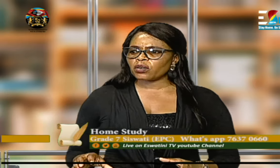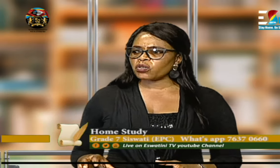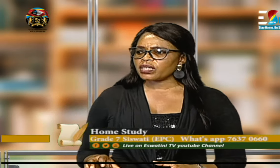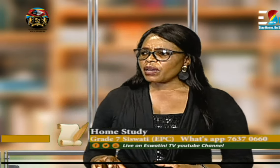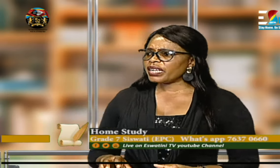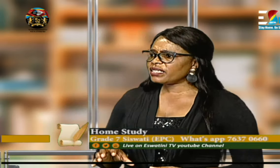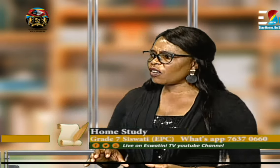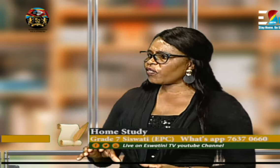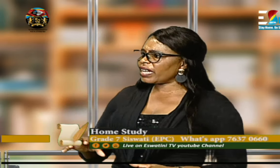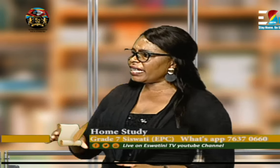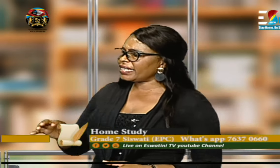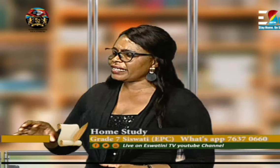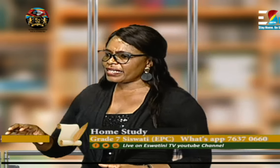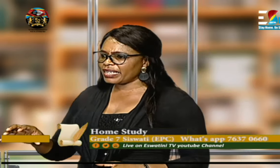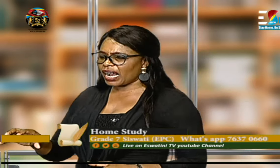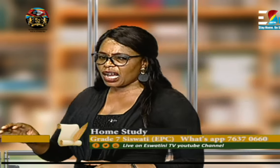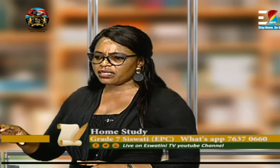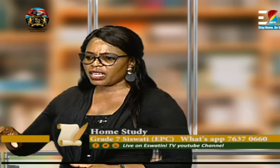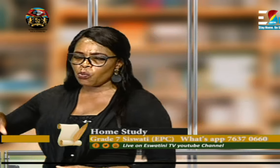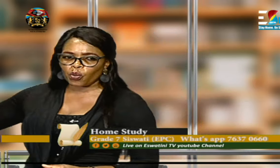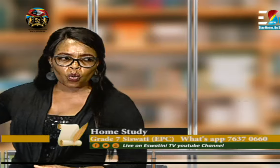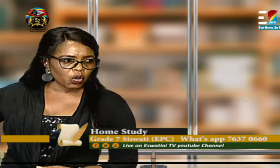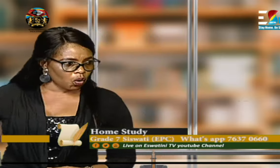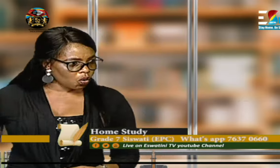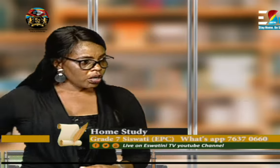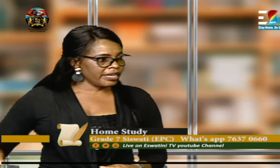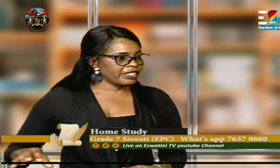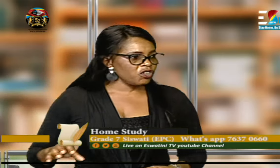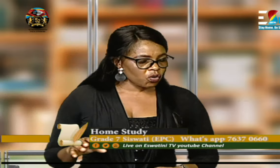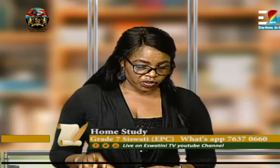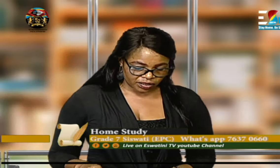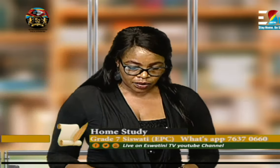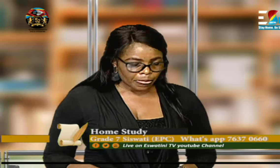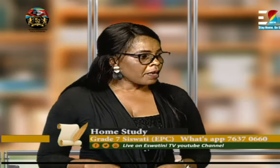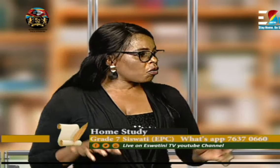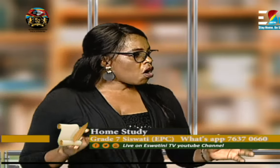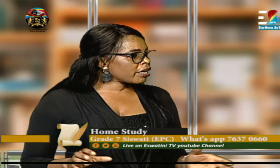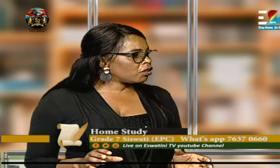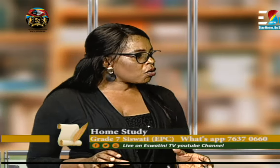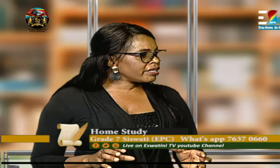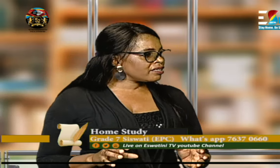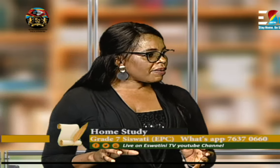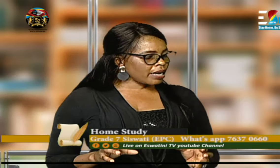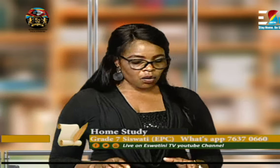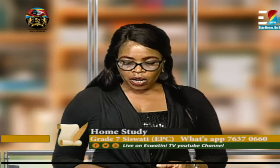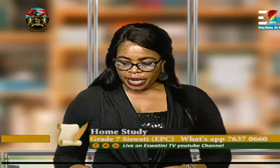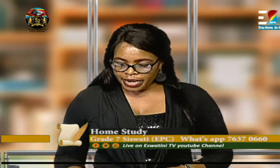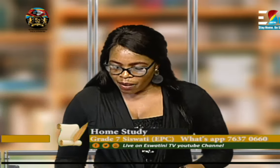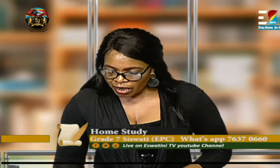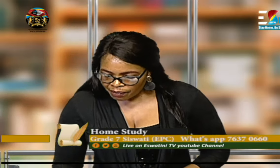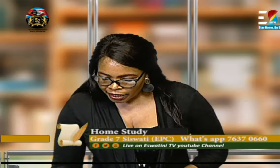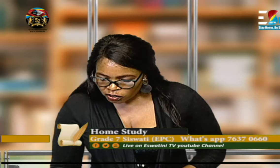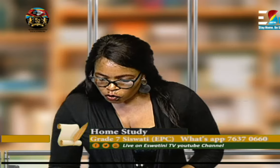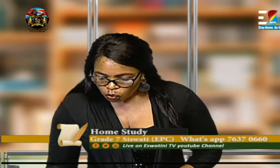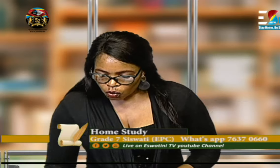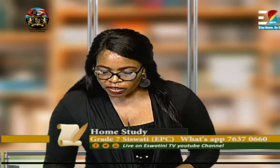utawukhuluma ngokuthi ngasi nangifika ehlathini ngakhanza libulo letinyosi konke lokho kwenta indzaba yakho